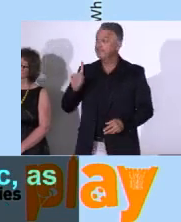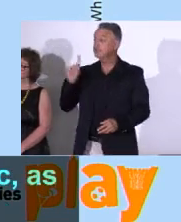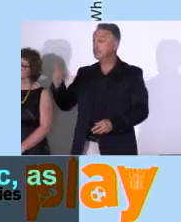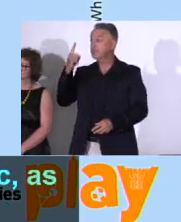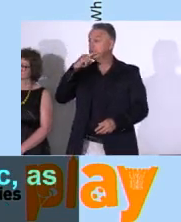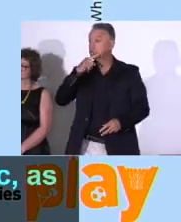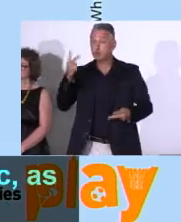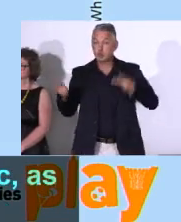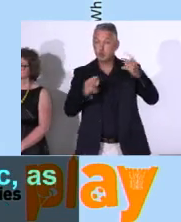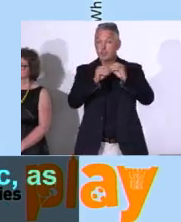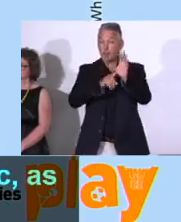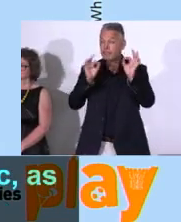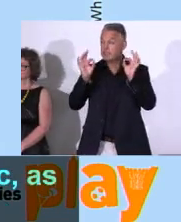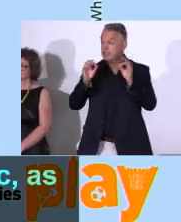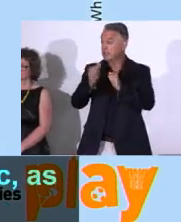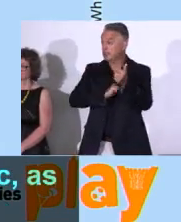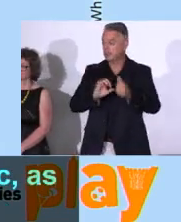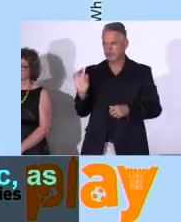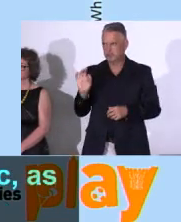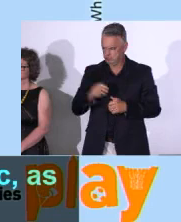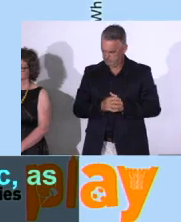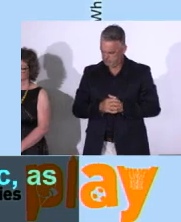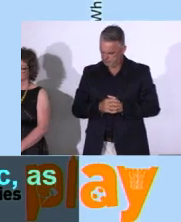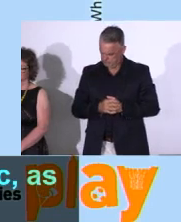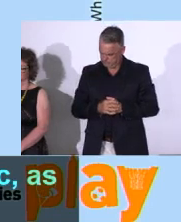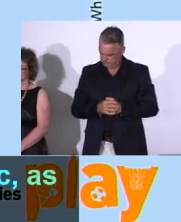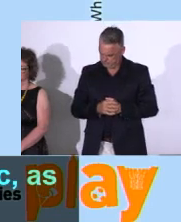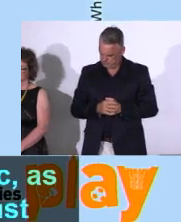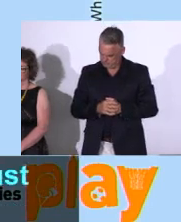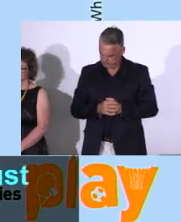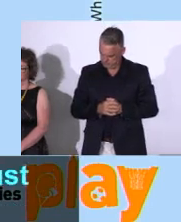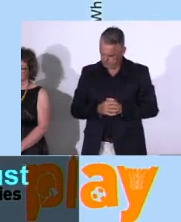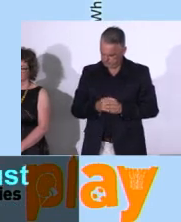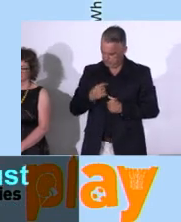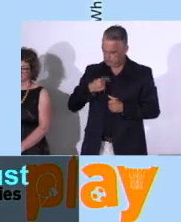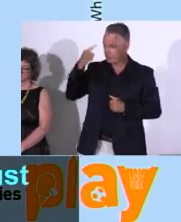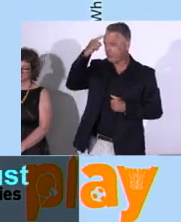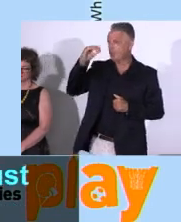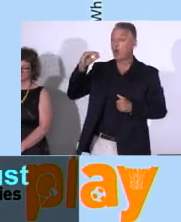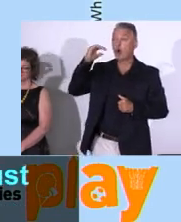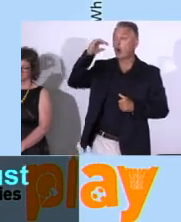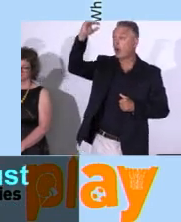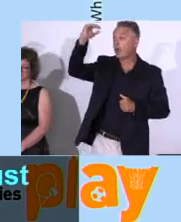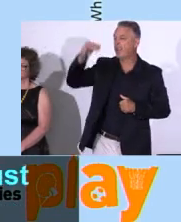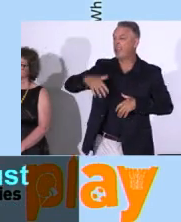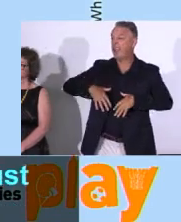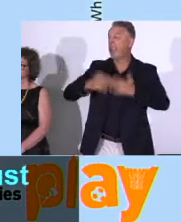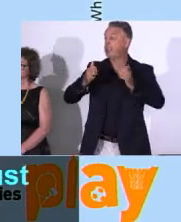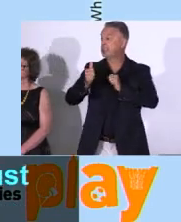sport. I think it's just under the audio, the captions there, but the highest search result was for any sport, contributing to